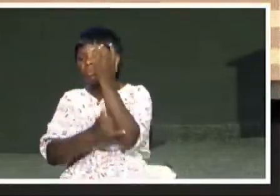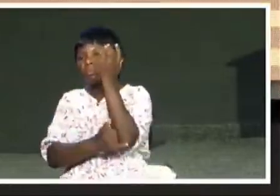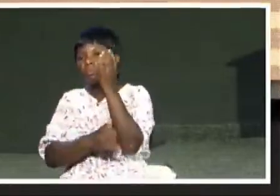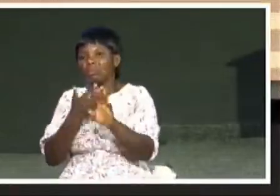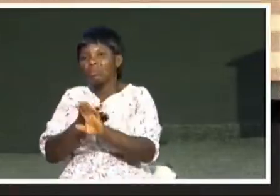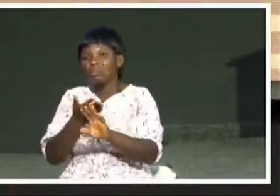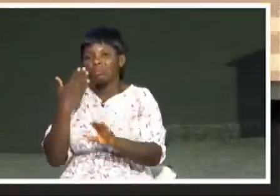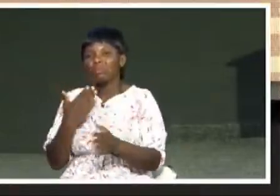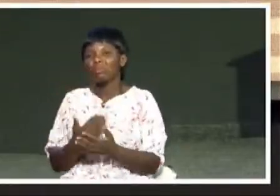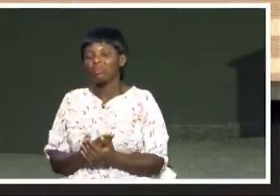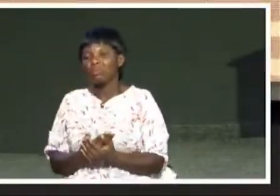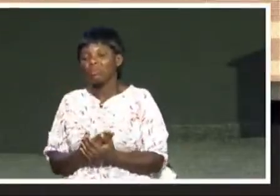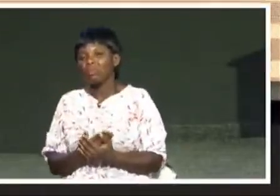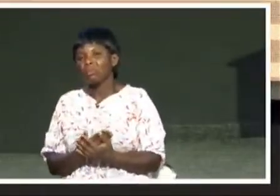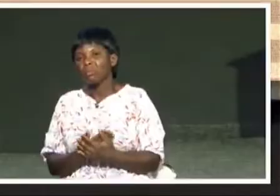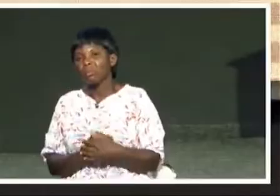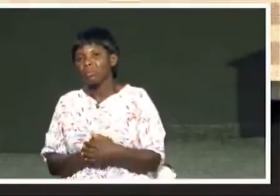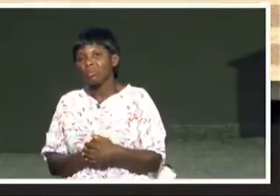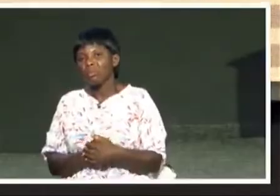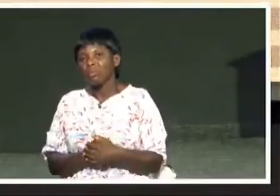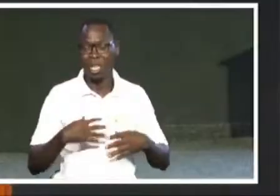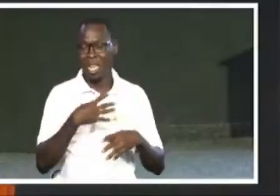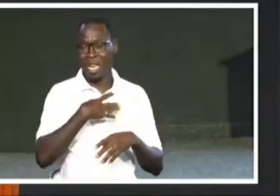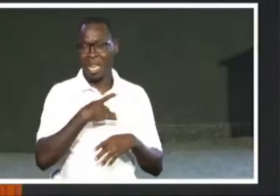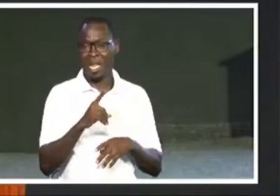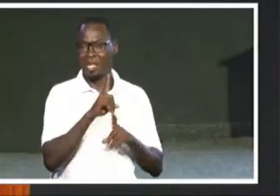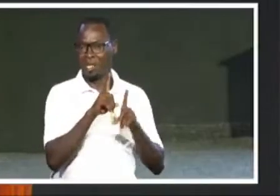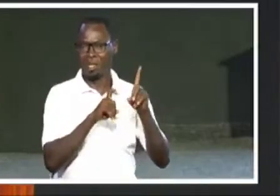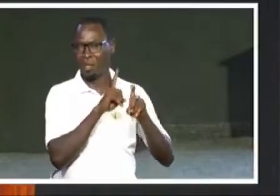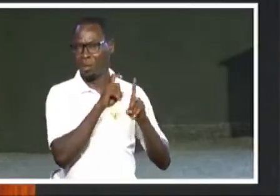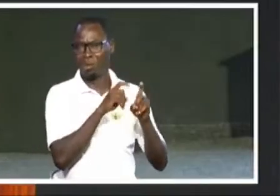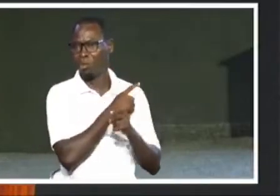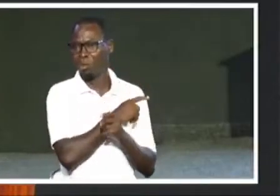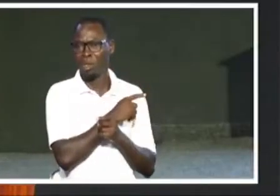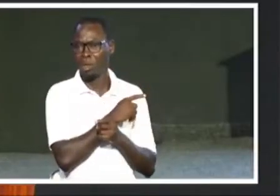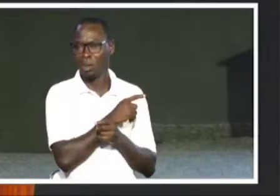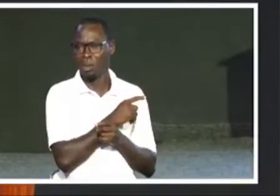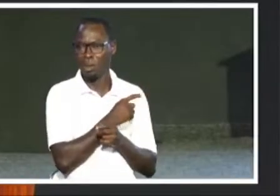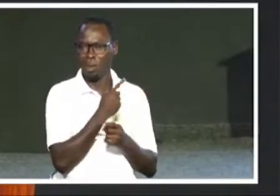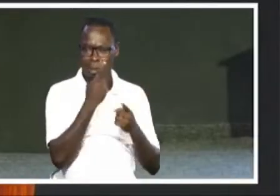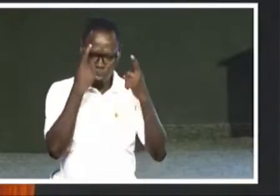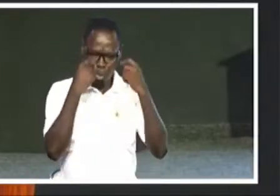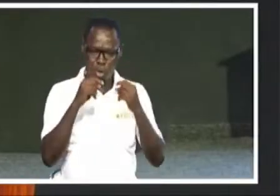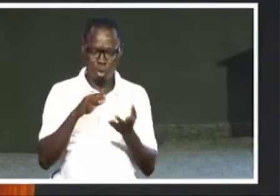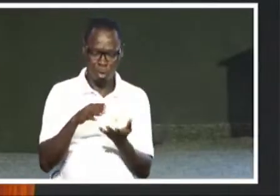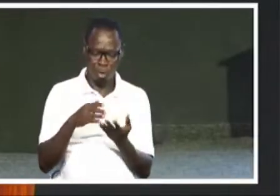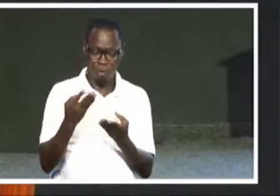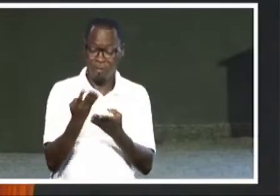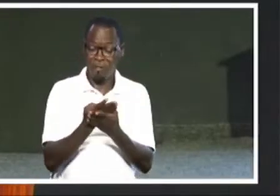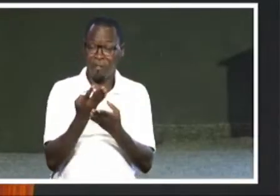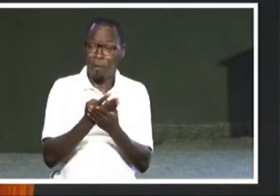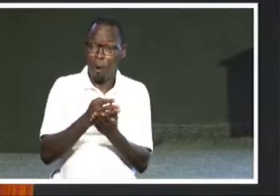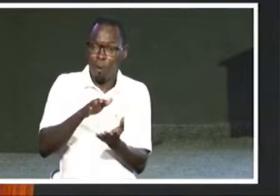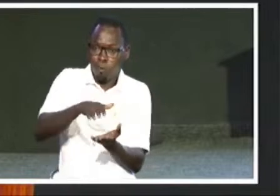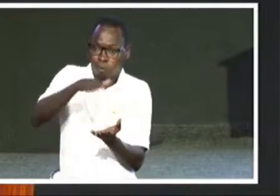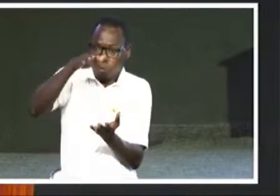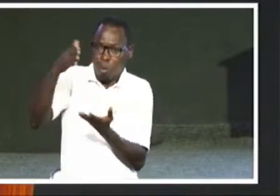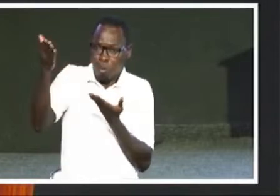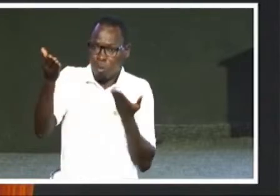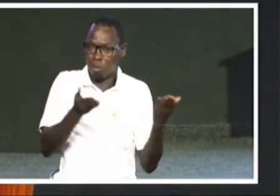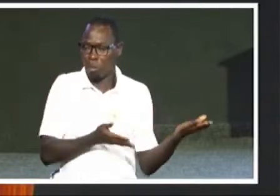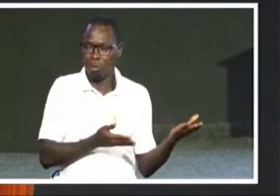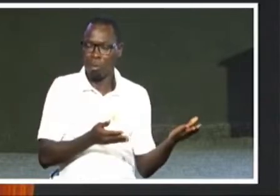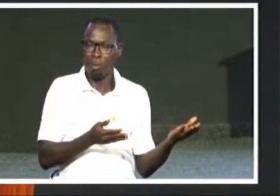to encourage you to understand. I'm reviewing you. So I also had a list of things that you said you would do that you didn't